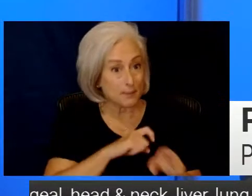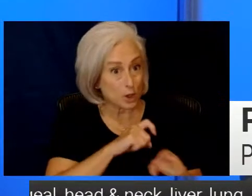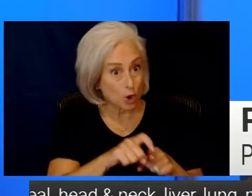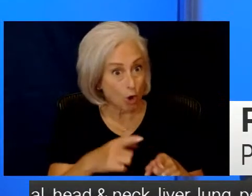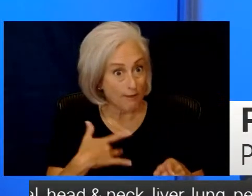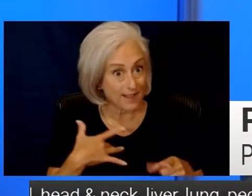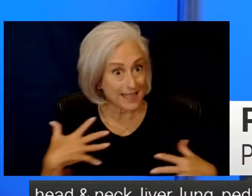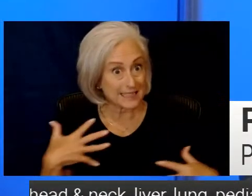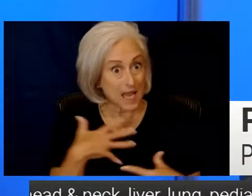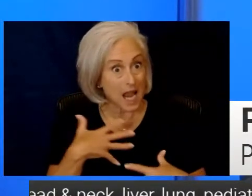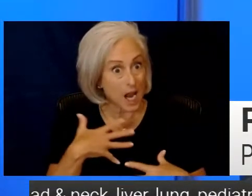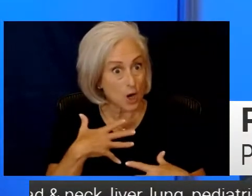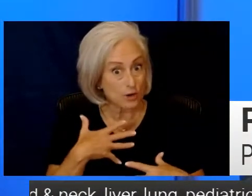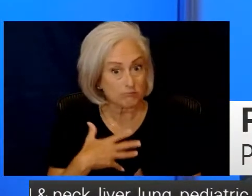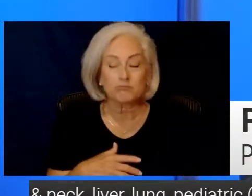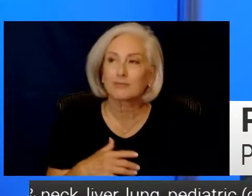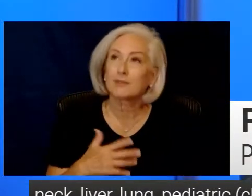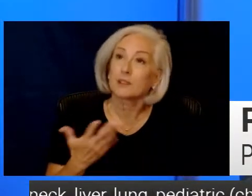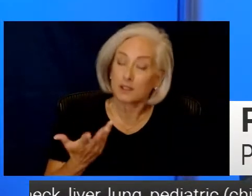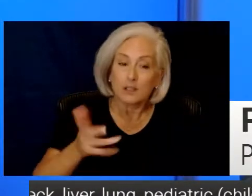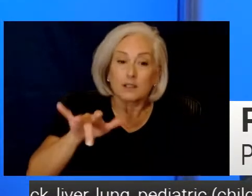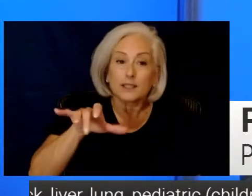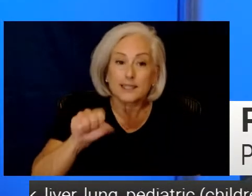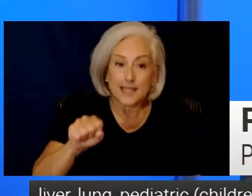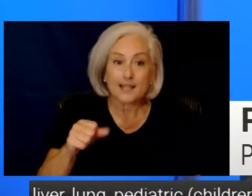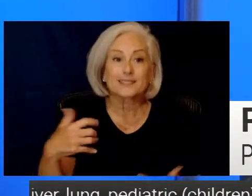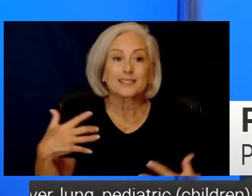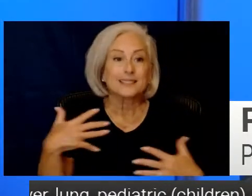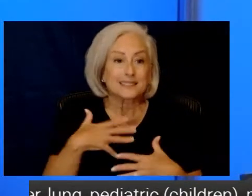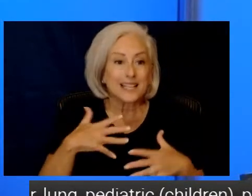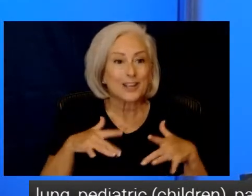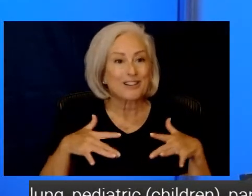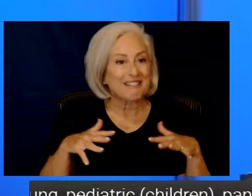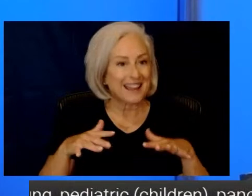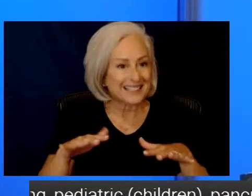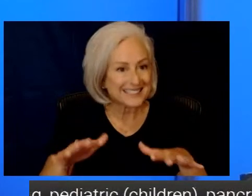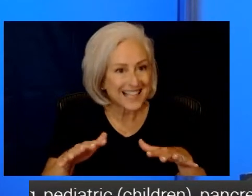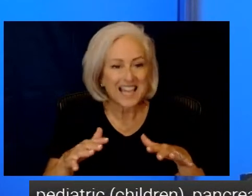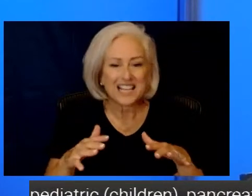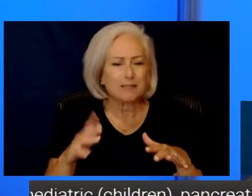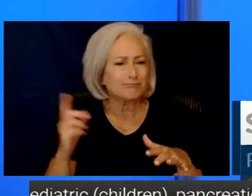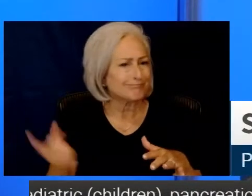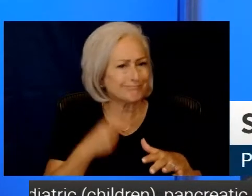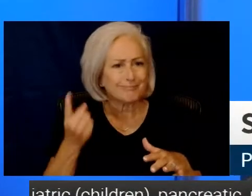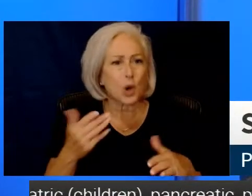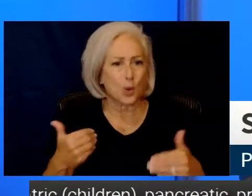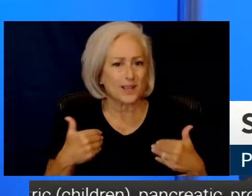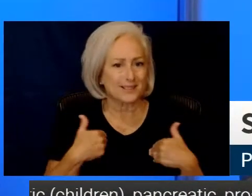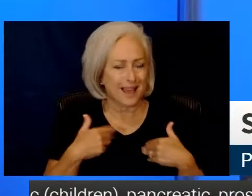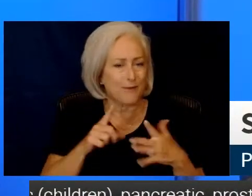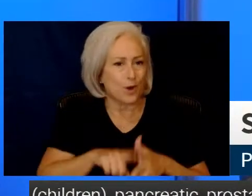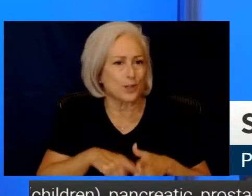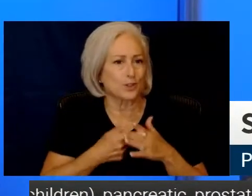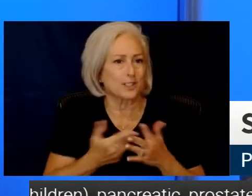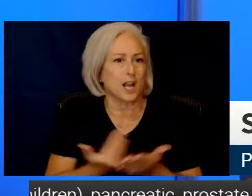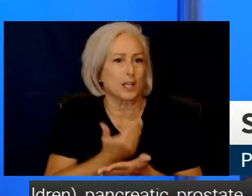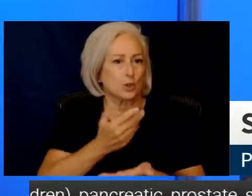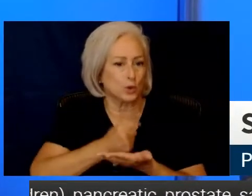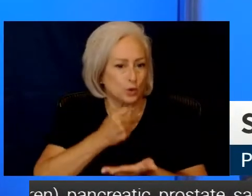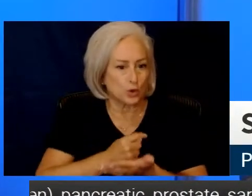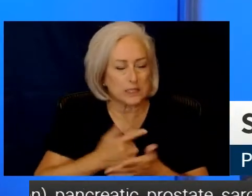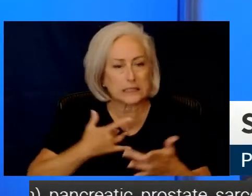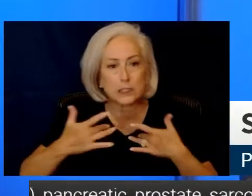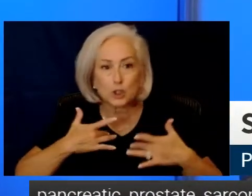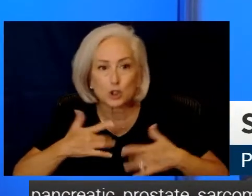excited. Everybody has fear and anxiety starting, I think, a new treatment or wanting to get started in a treatment and worried about that timeline and availability.